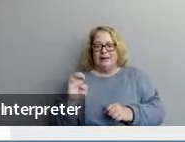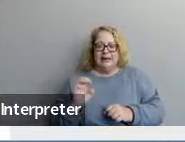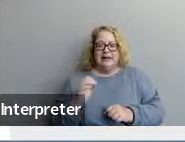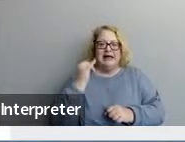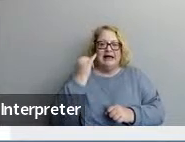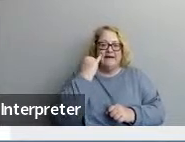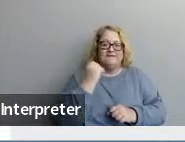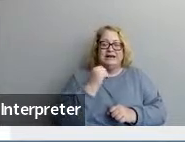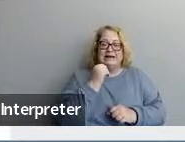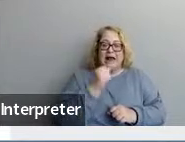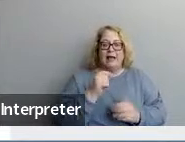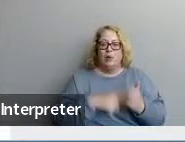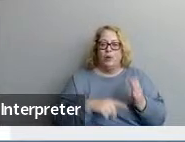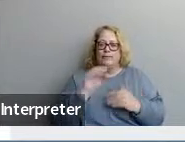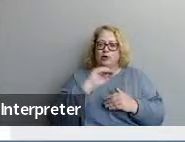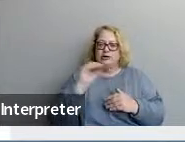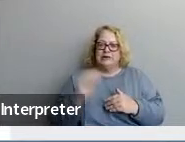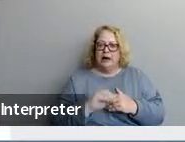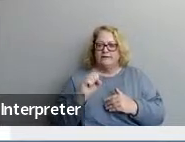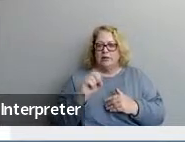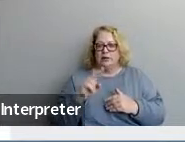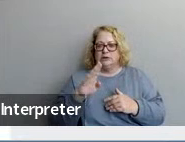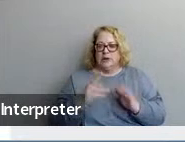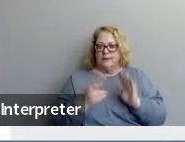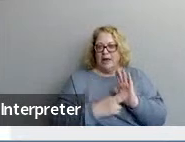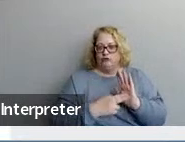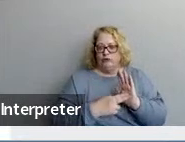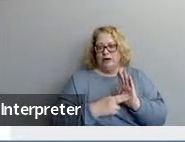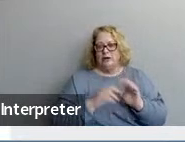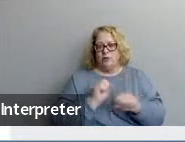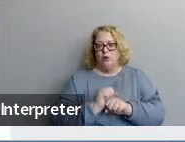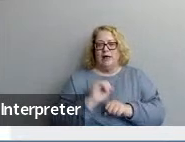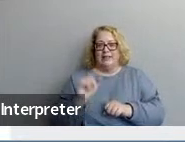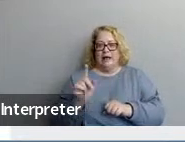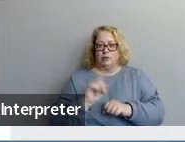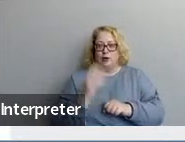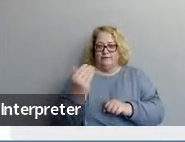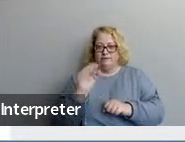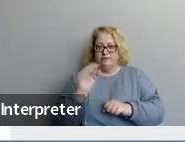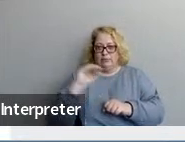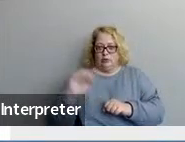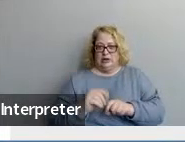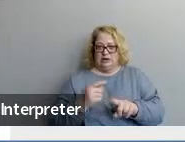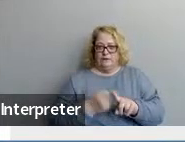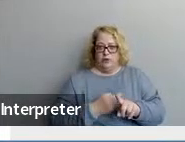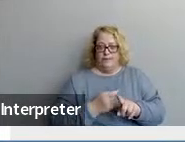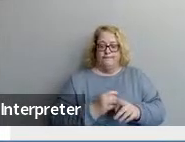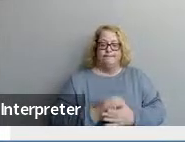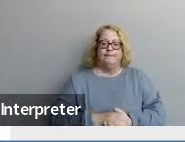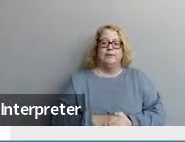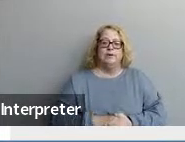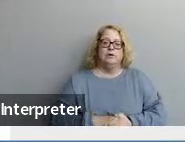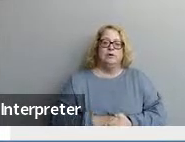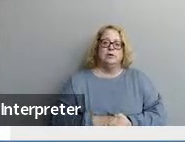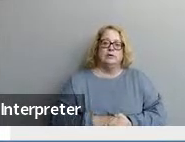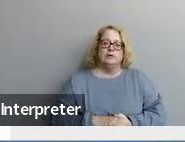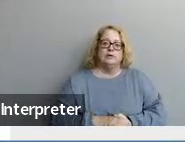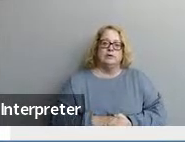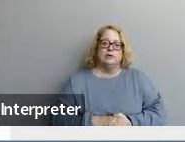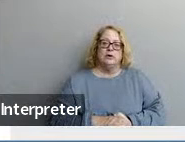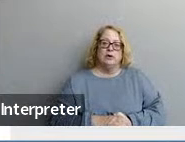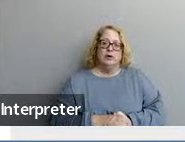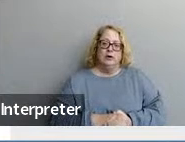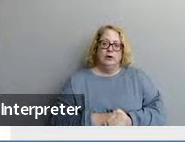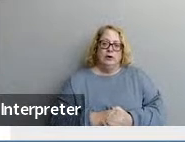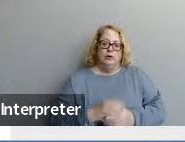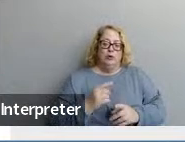what percent of the subcontracting work will they be doing? And that's where our 15% comes in. And so along the lines of what we have on